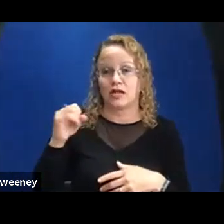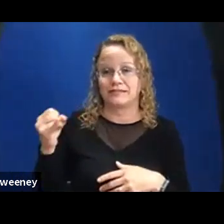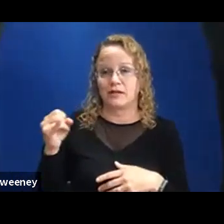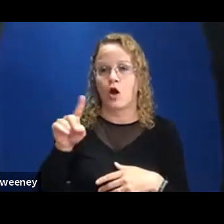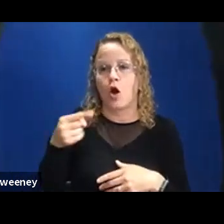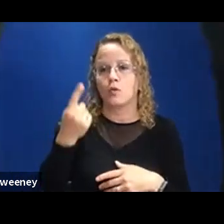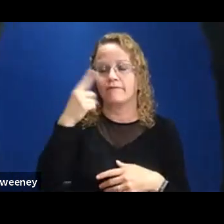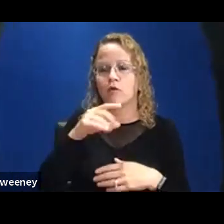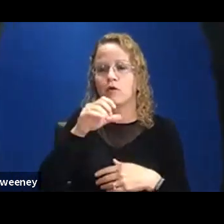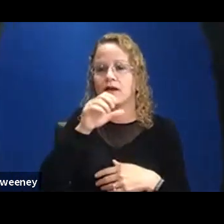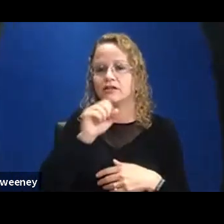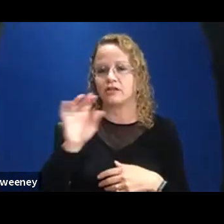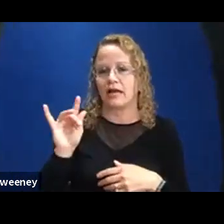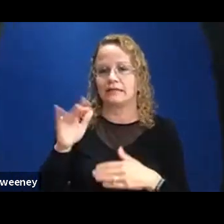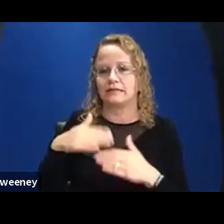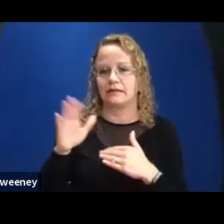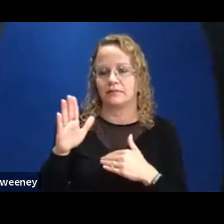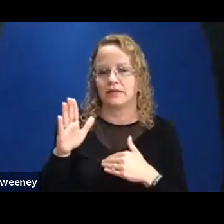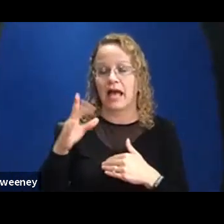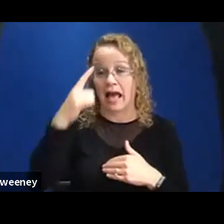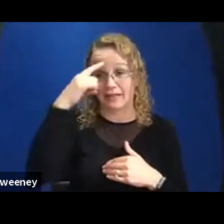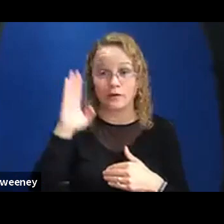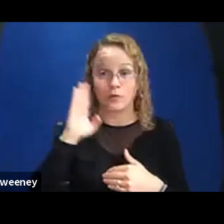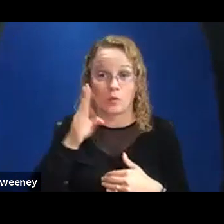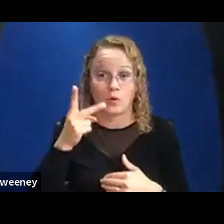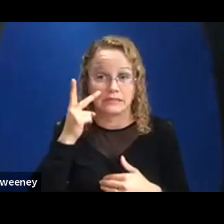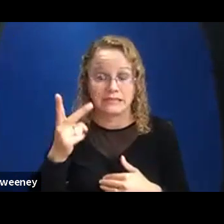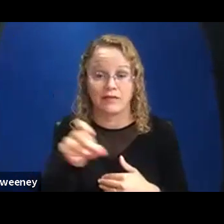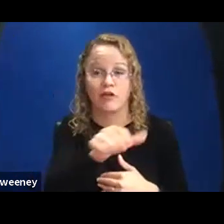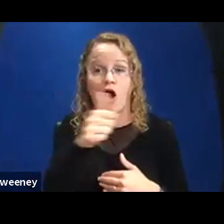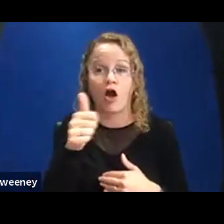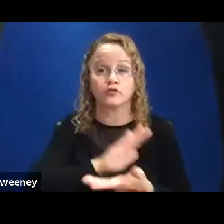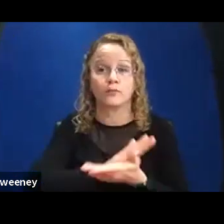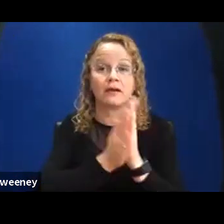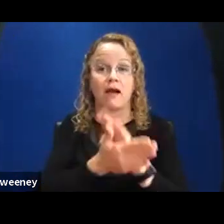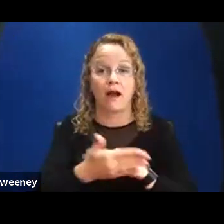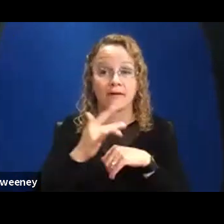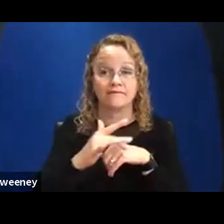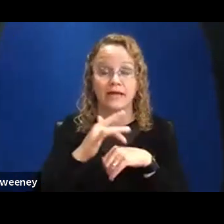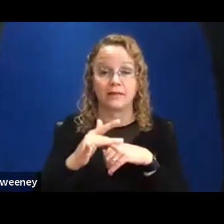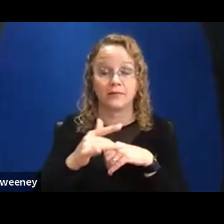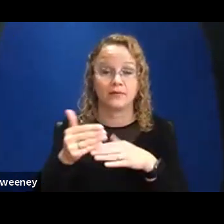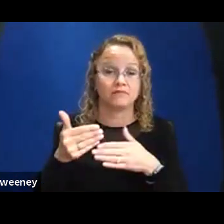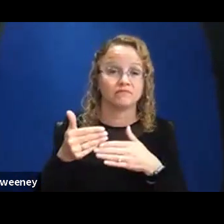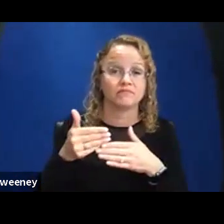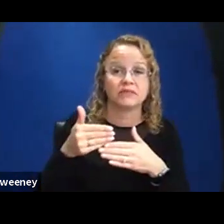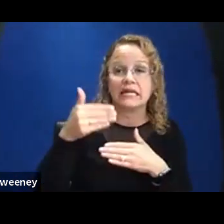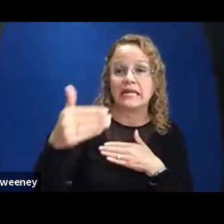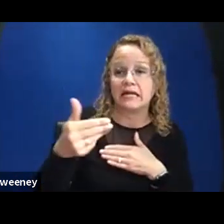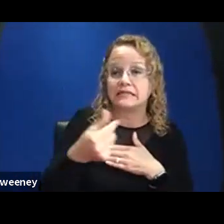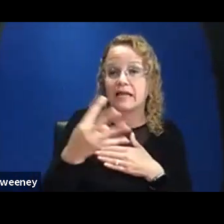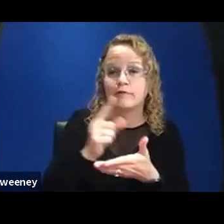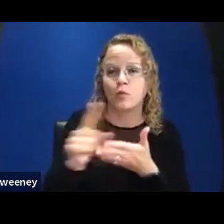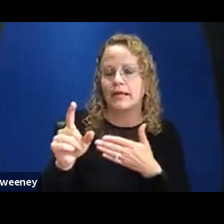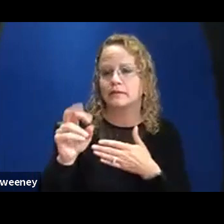for 18-year-olds. I think we'll see the others become available in the next several weeks or couple